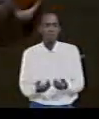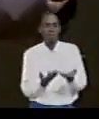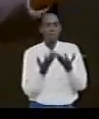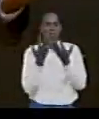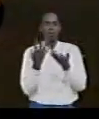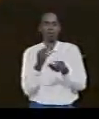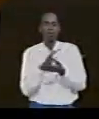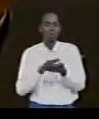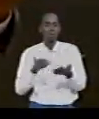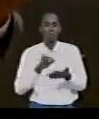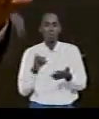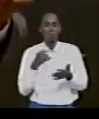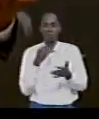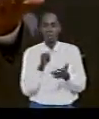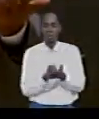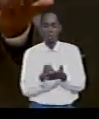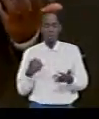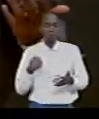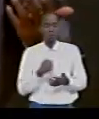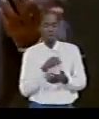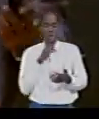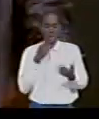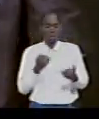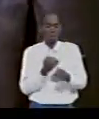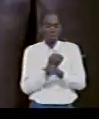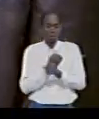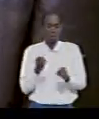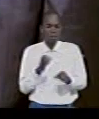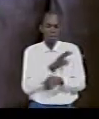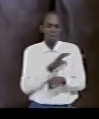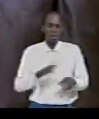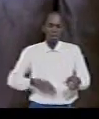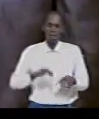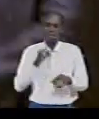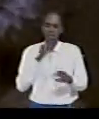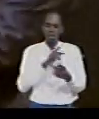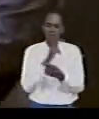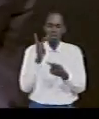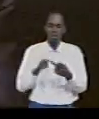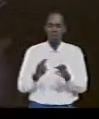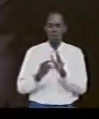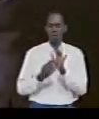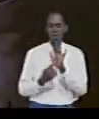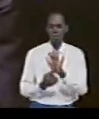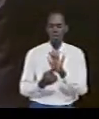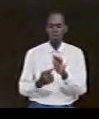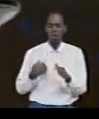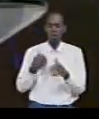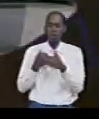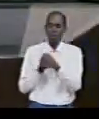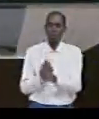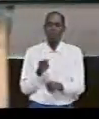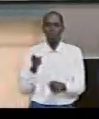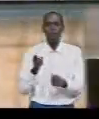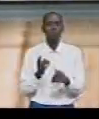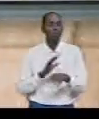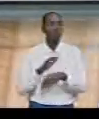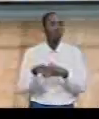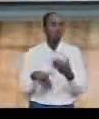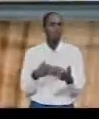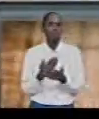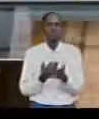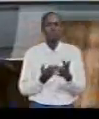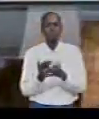our perfect example, and we follow him all the way through. They came to spy out